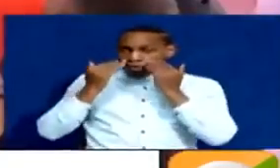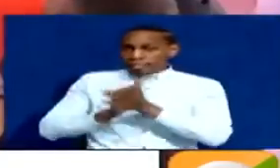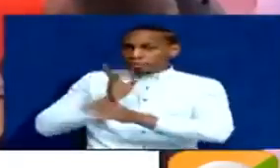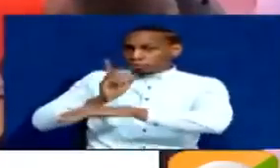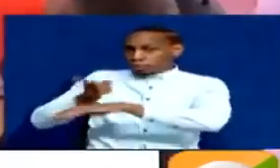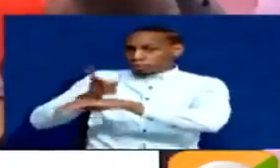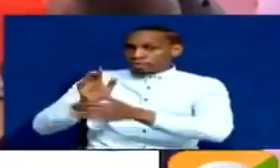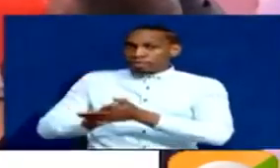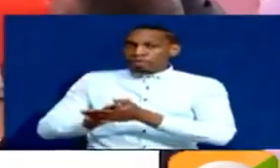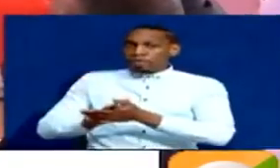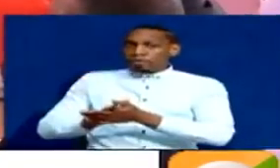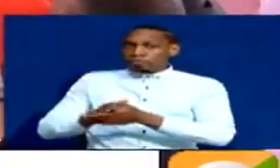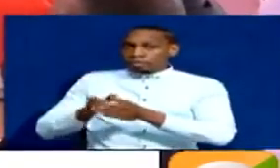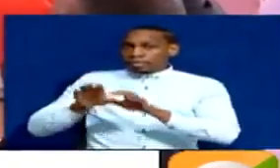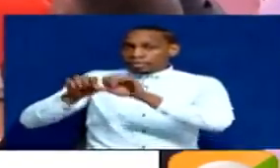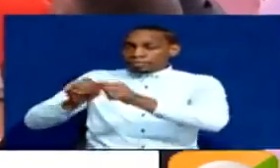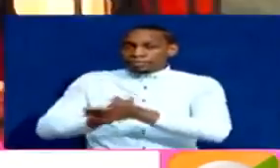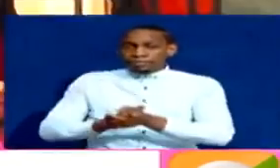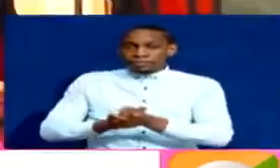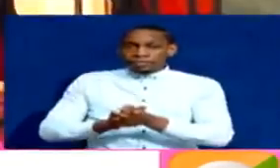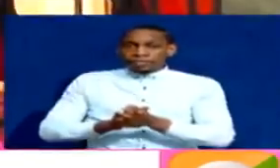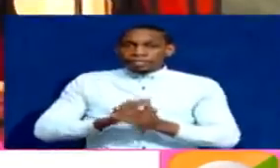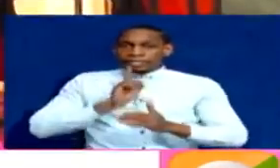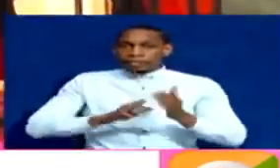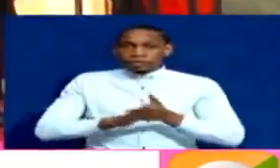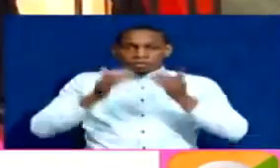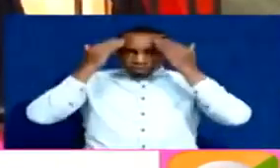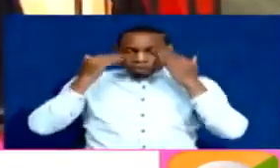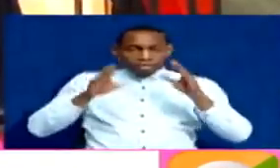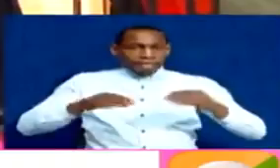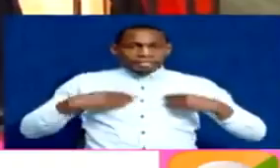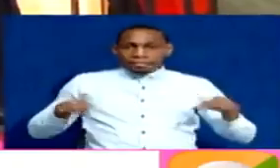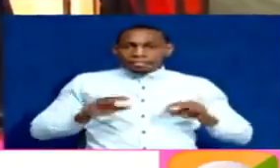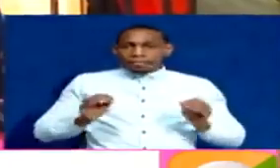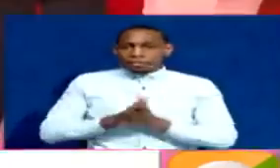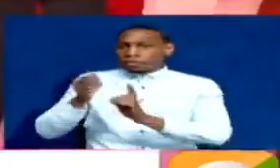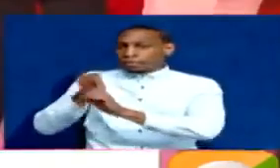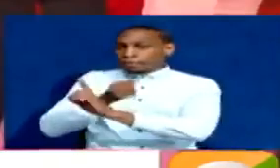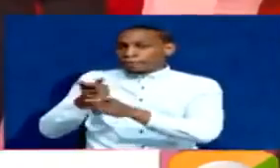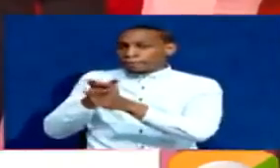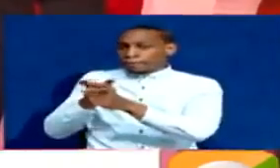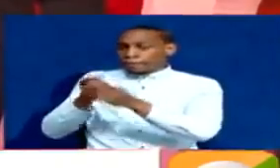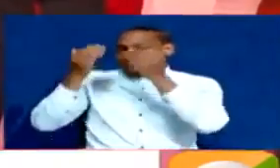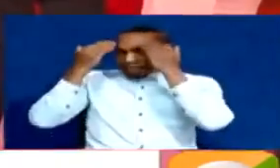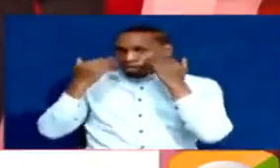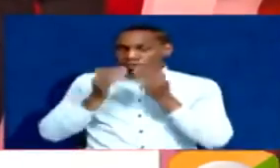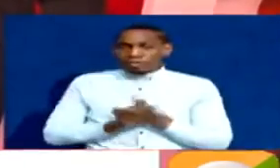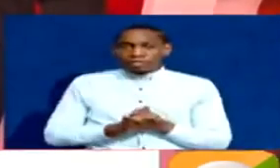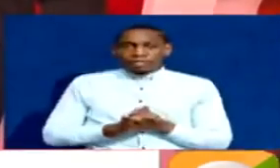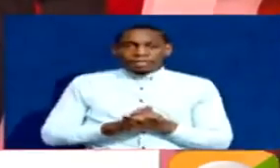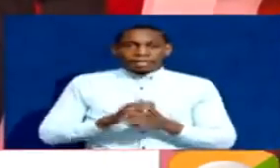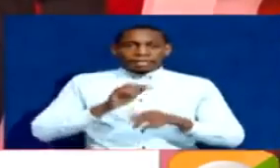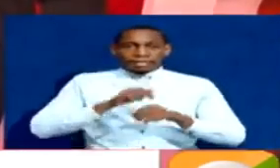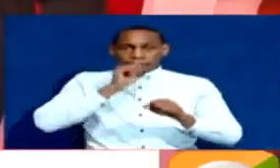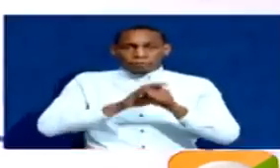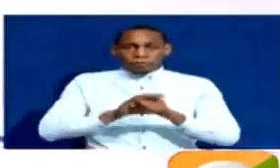with increasing attempts of capture. Koome bullish, the judiciary will not cave to the pressure and attacks directed its way. As I undertake